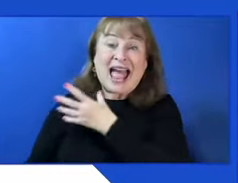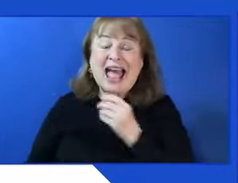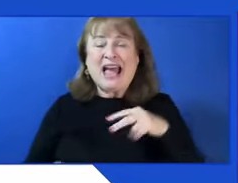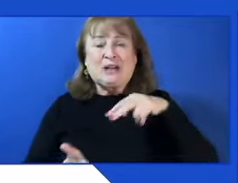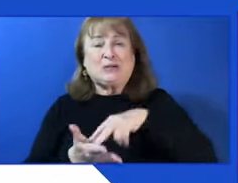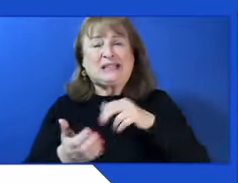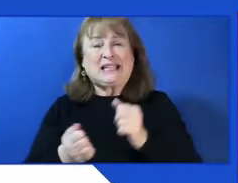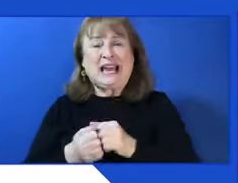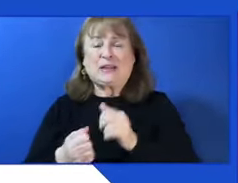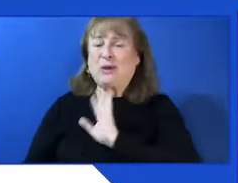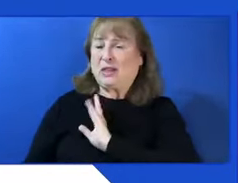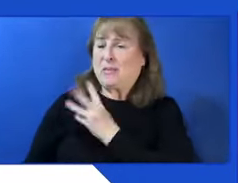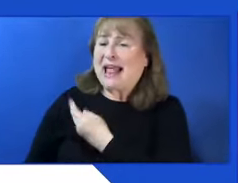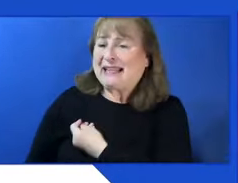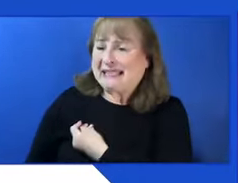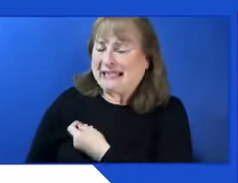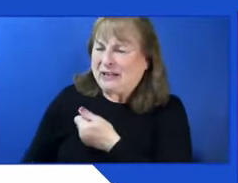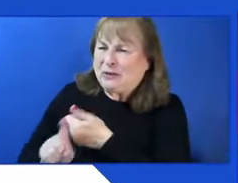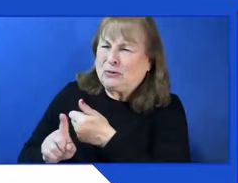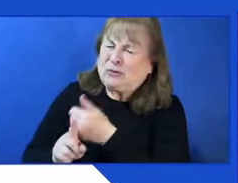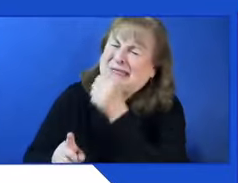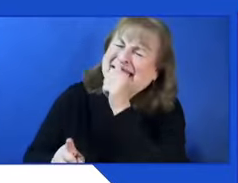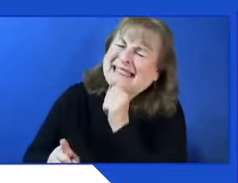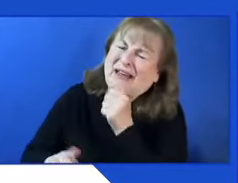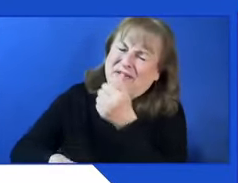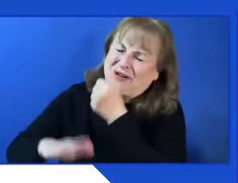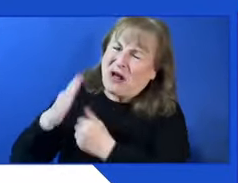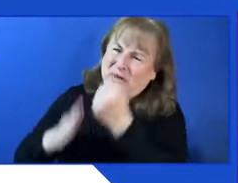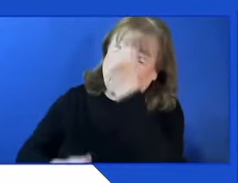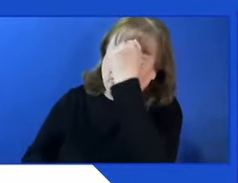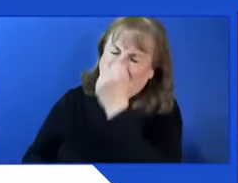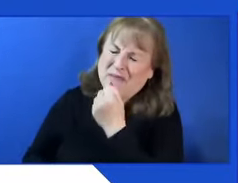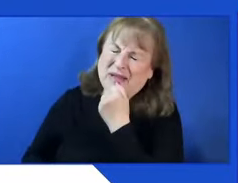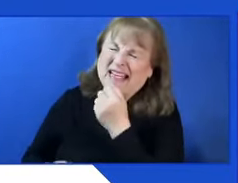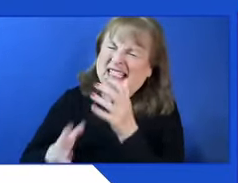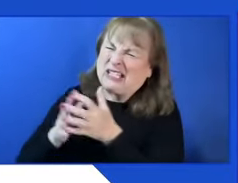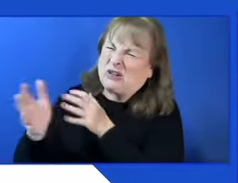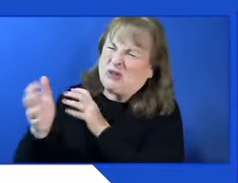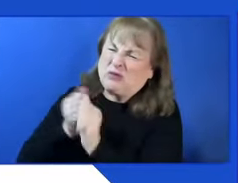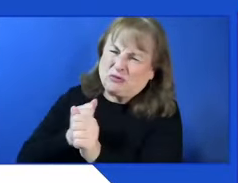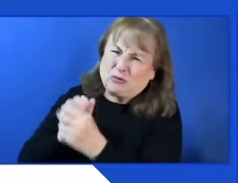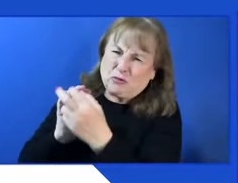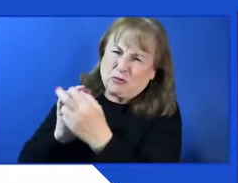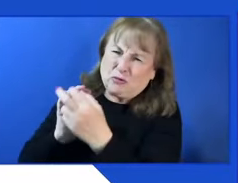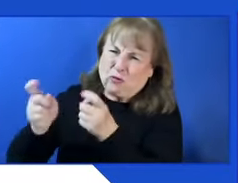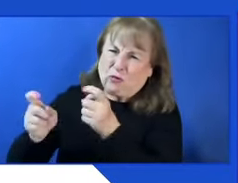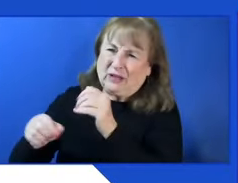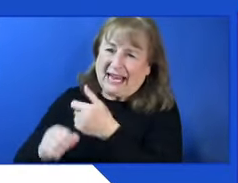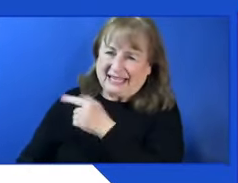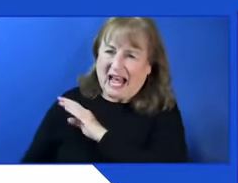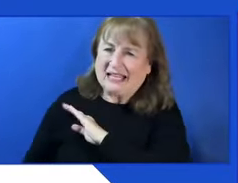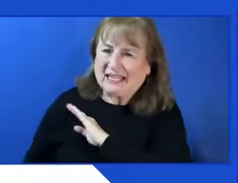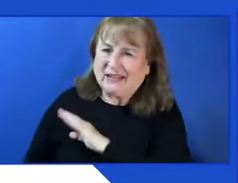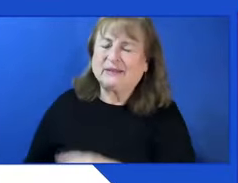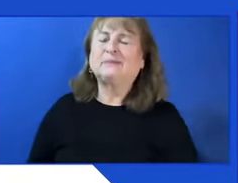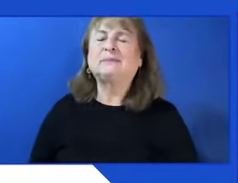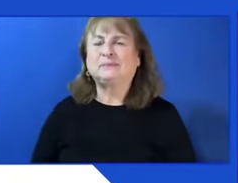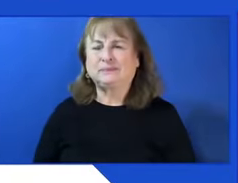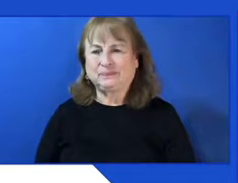the Palestinians who suffer under Hamas's cruel rule in Gaza.